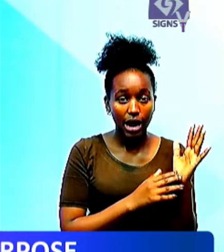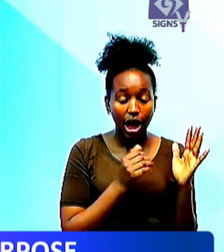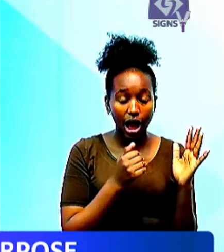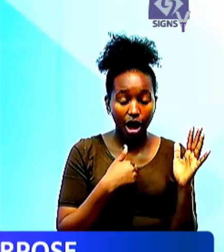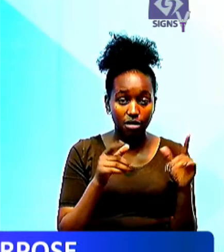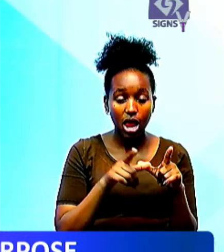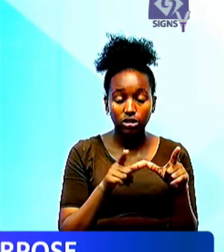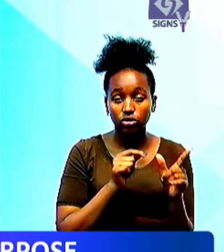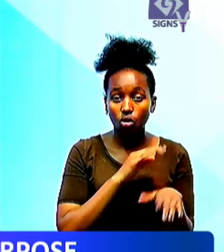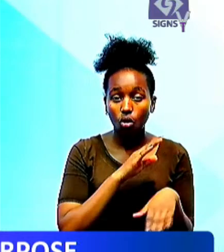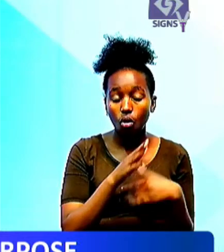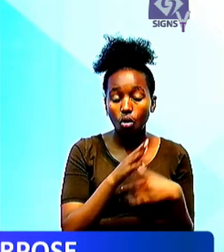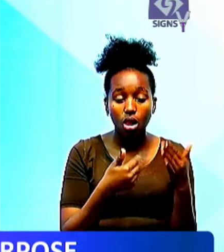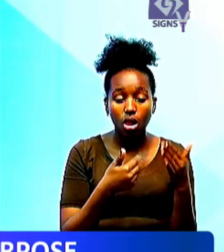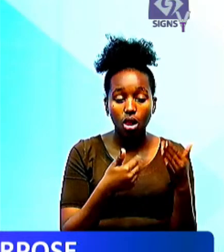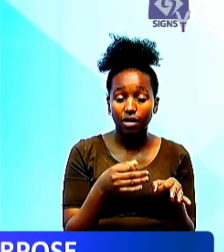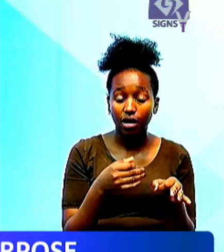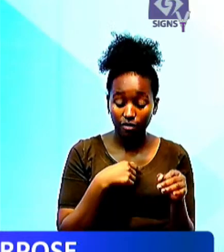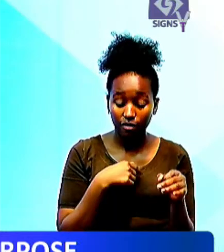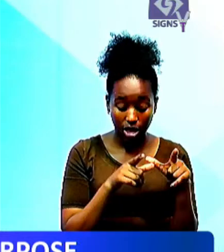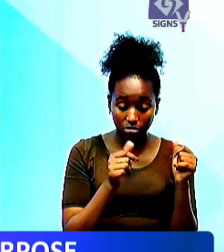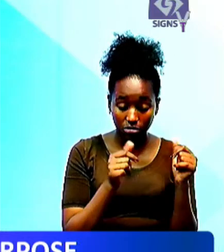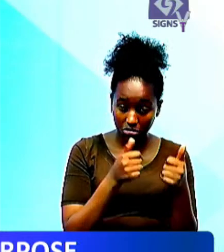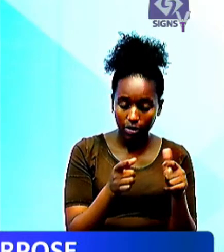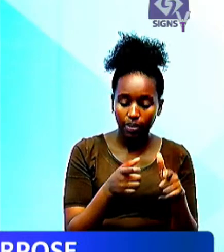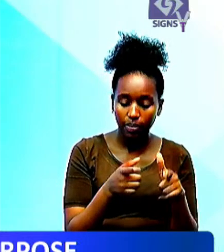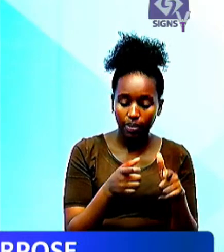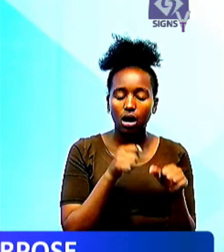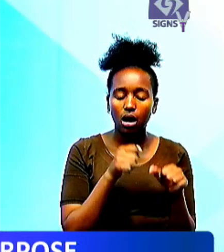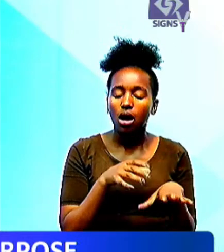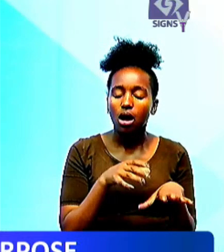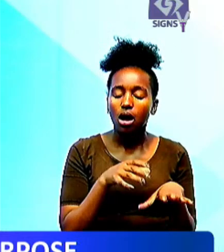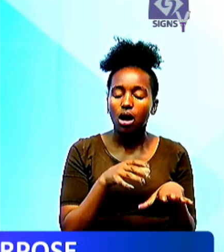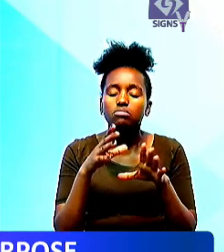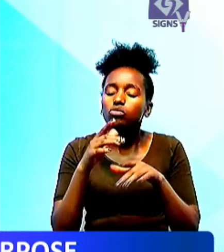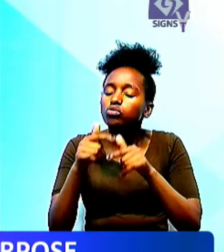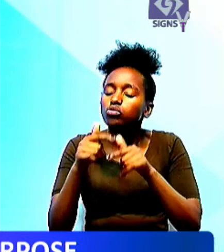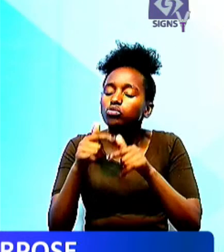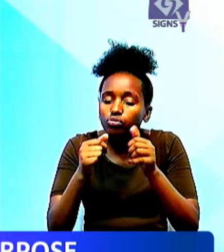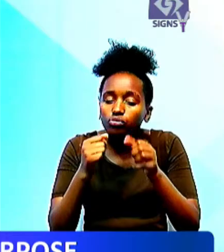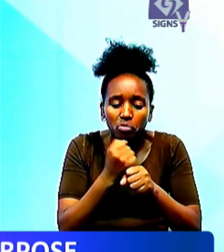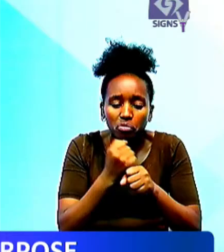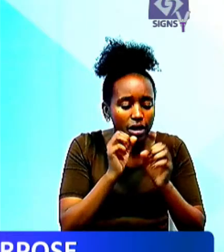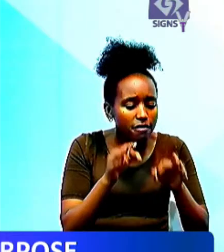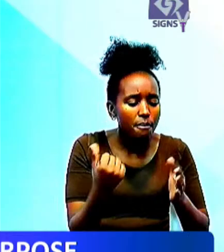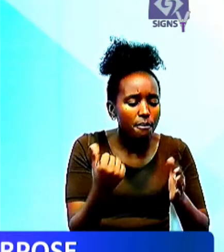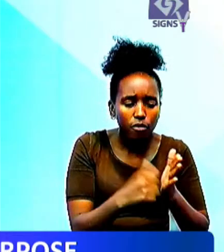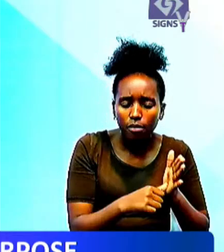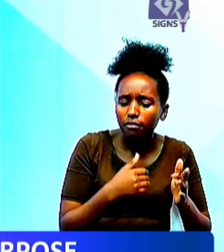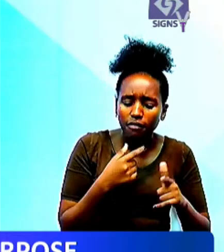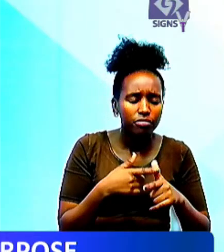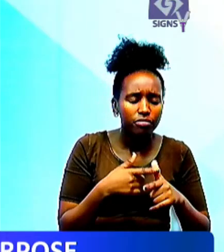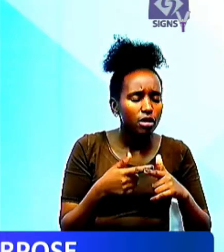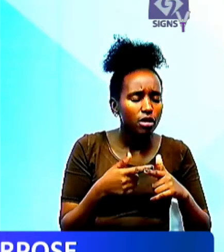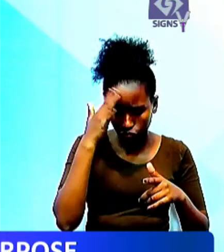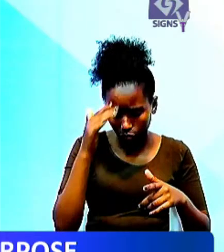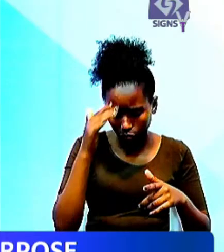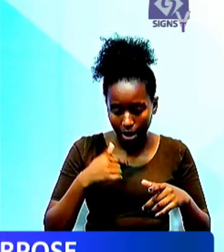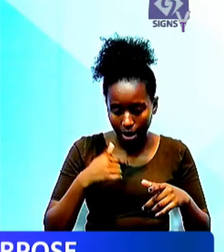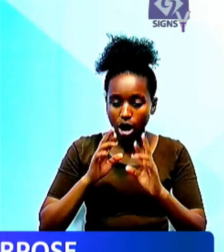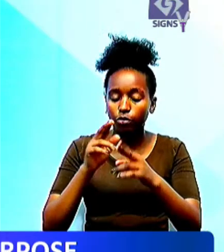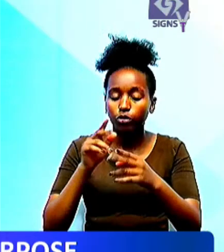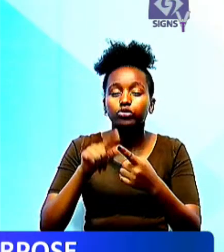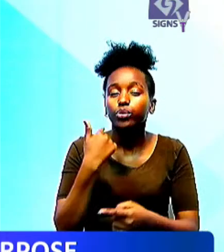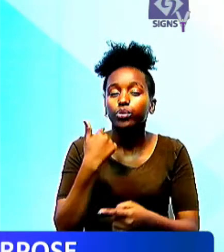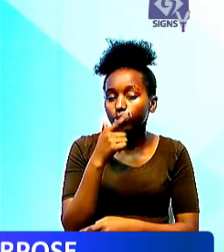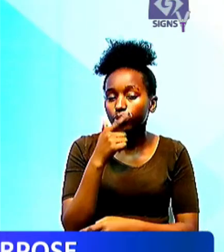to go to the regulator. So that's the first thing, check with the regulator. Is this person offering this under regulated?